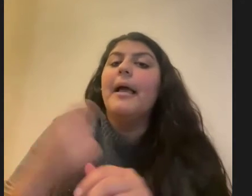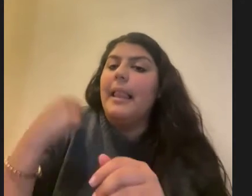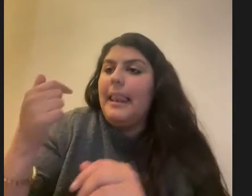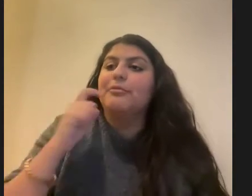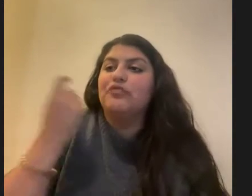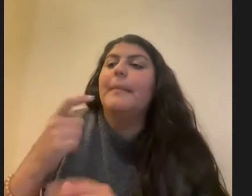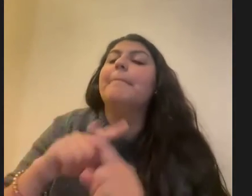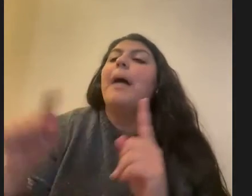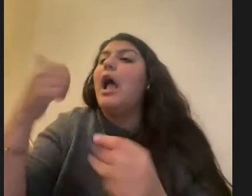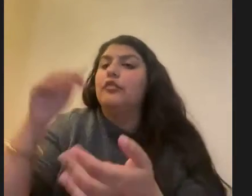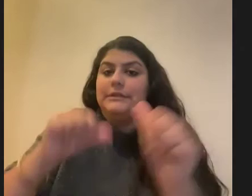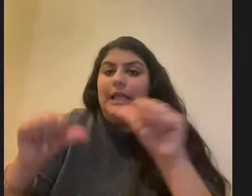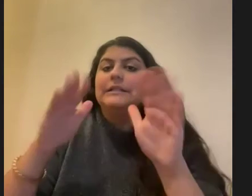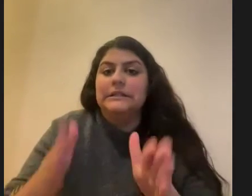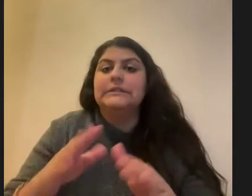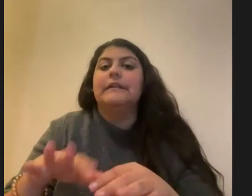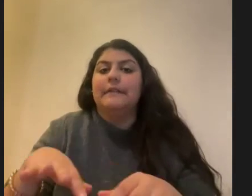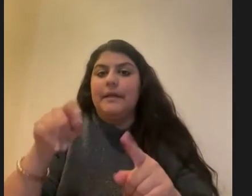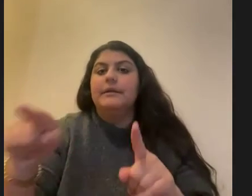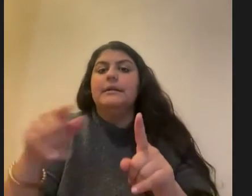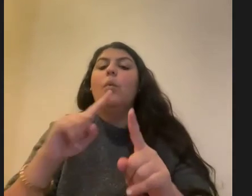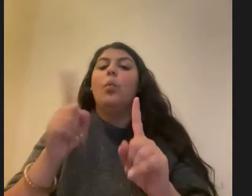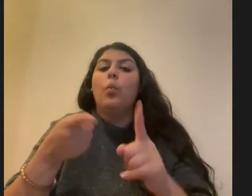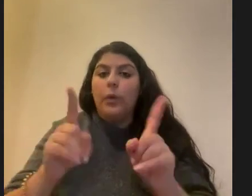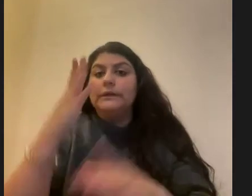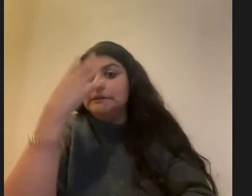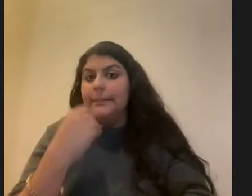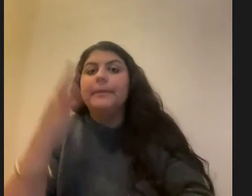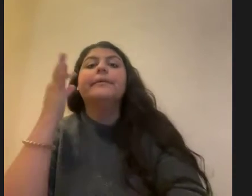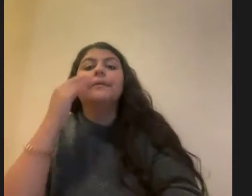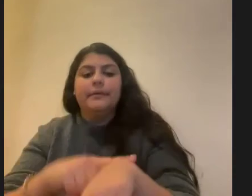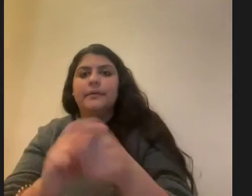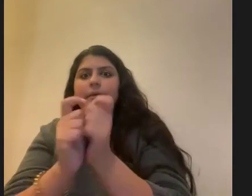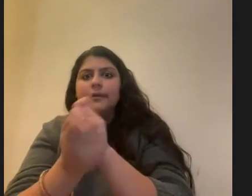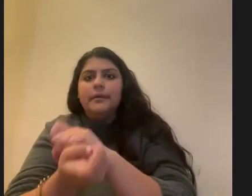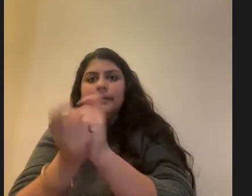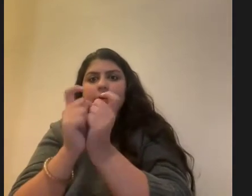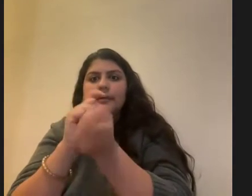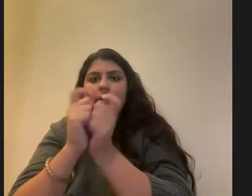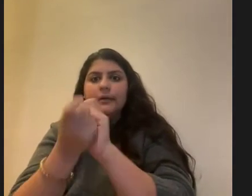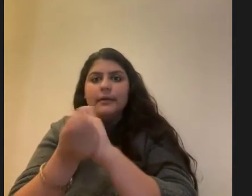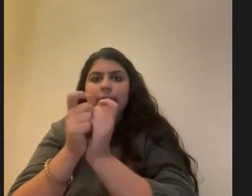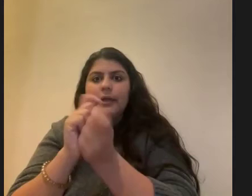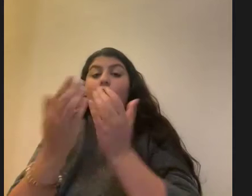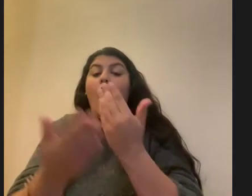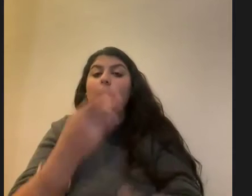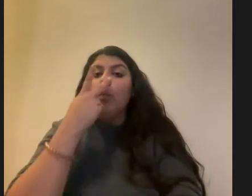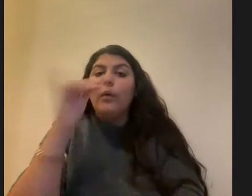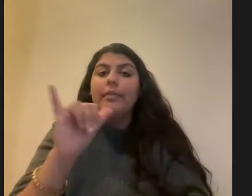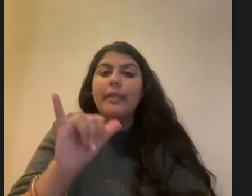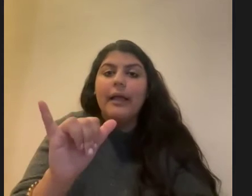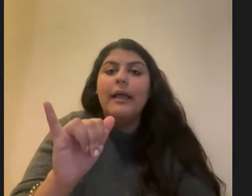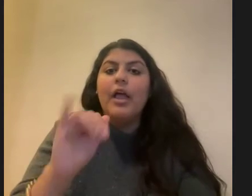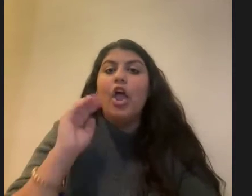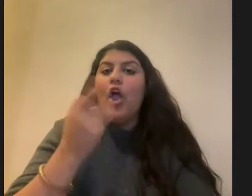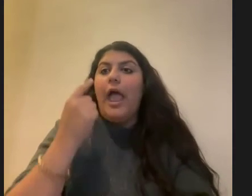videos of other scientists happen where they're sleeping and their skin pattern will like change drastically, almost like you see with our eye movements, like